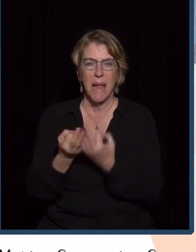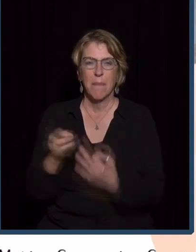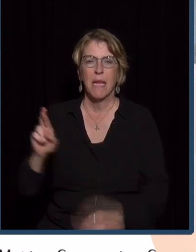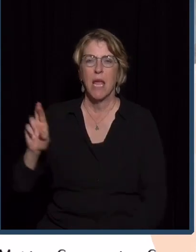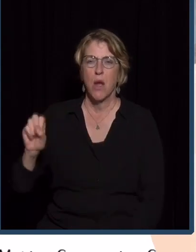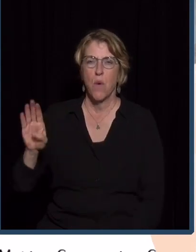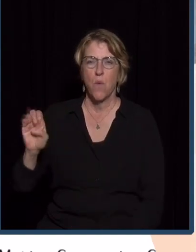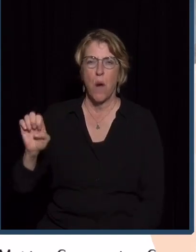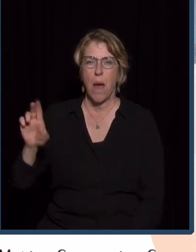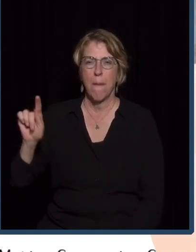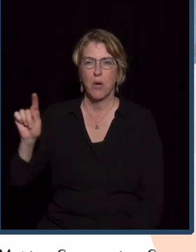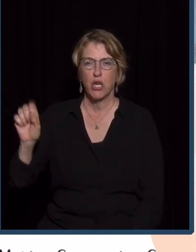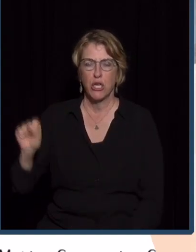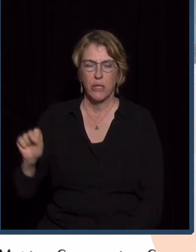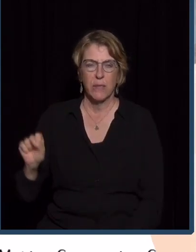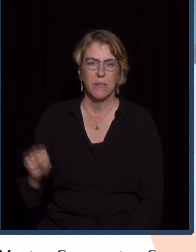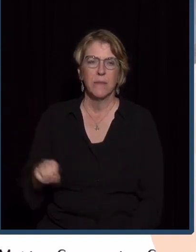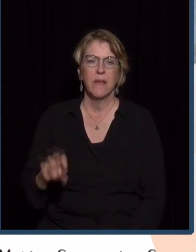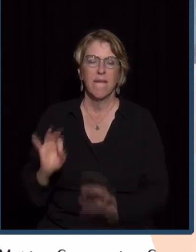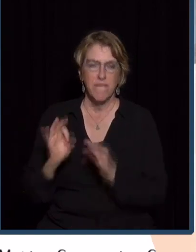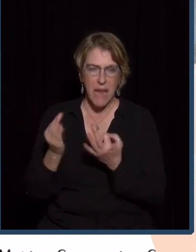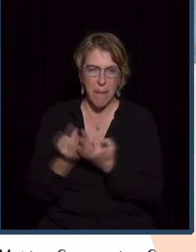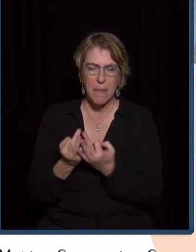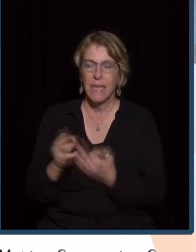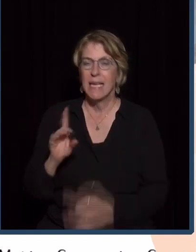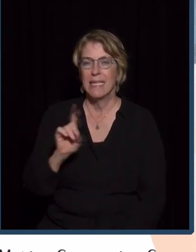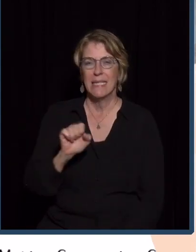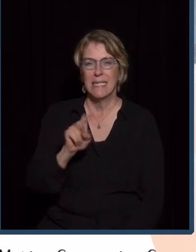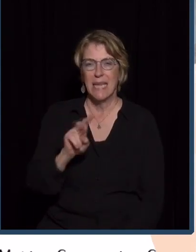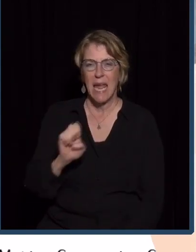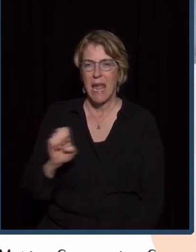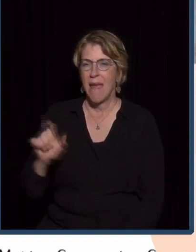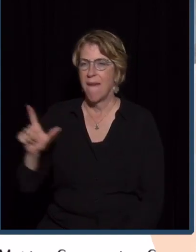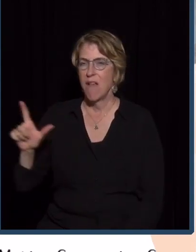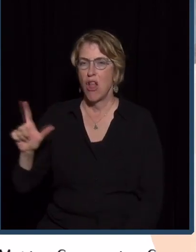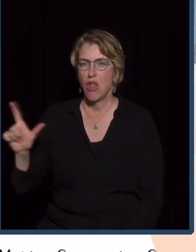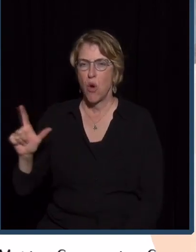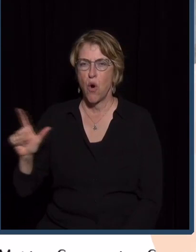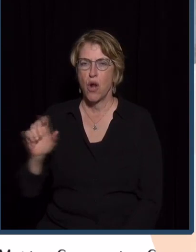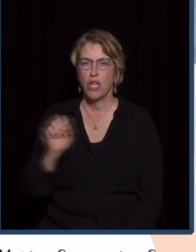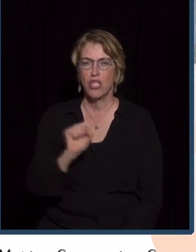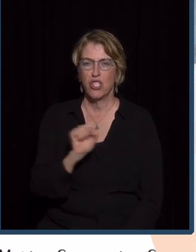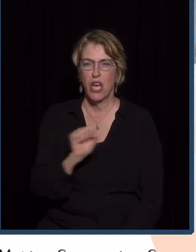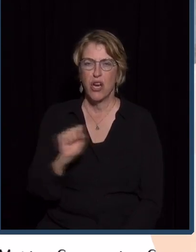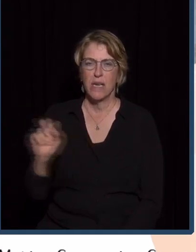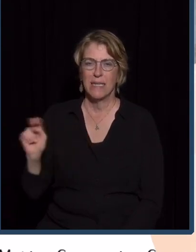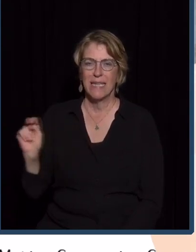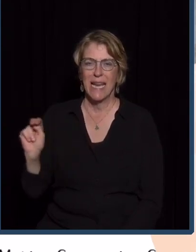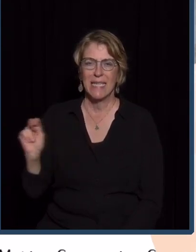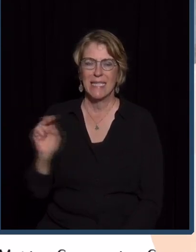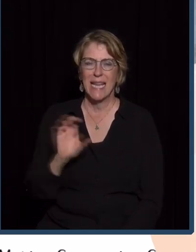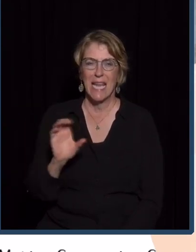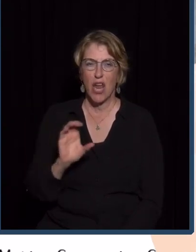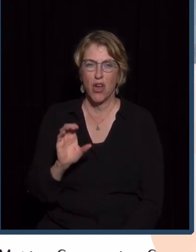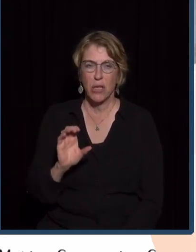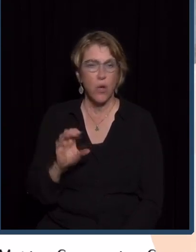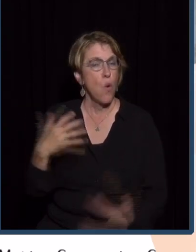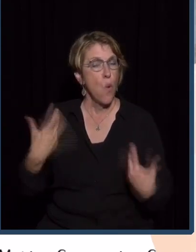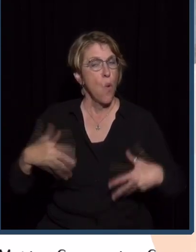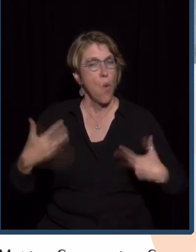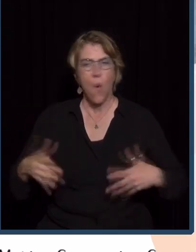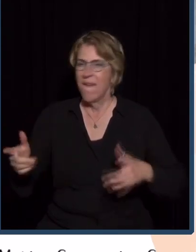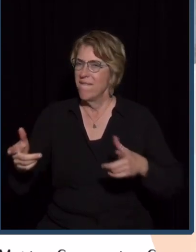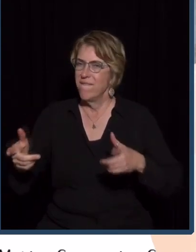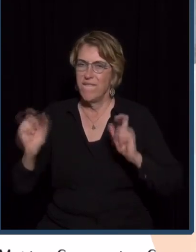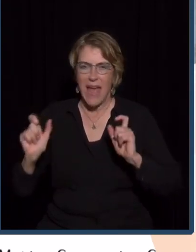Towers Watson, Dave, Laura, Cheryl, Nancy, Carolyn, Jan. Oh my goodness, you guys, these are coming in so